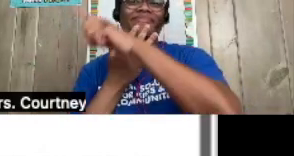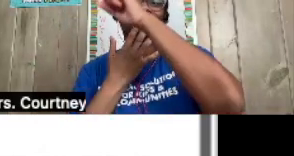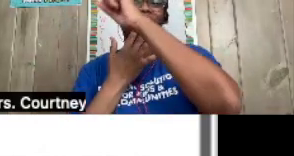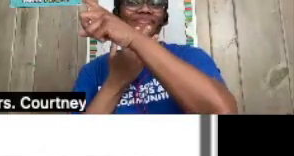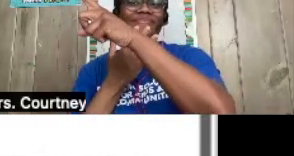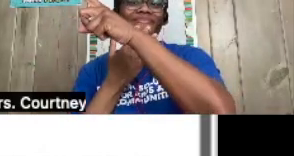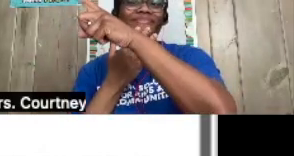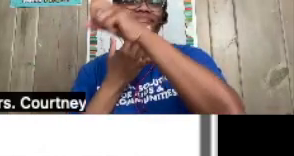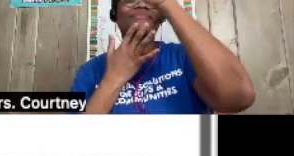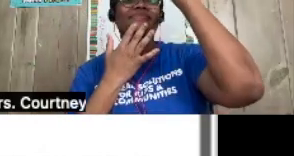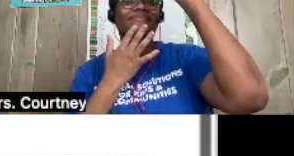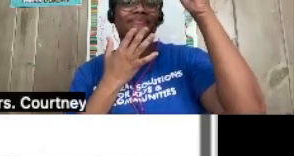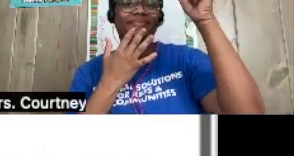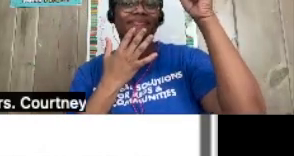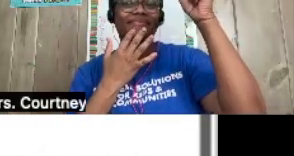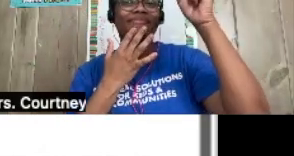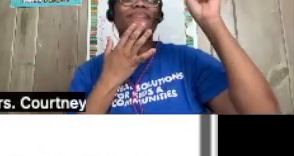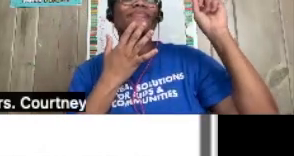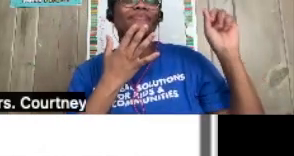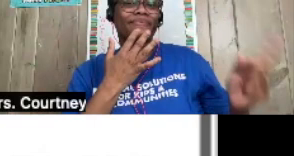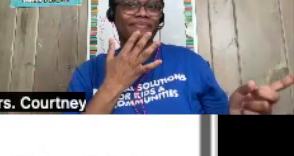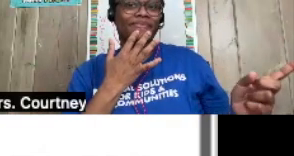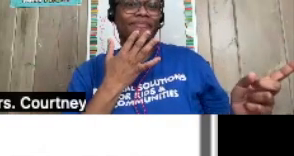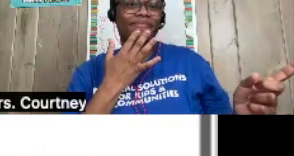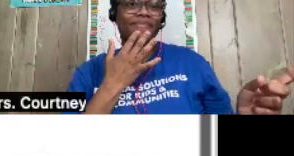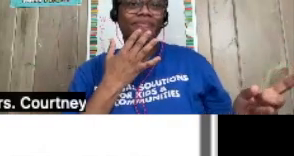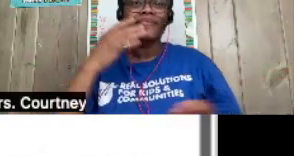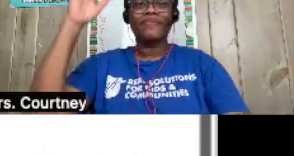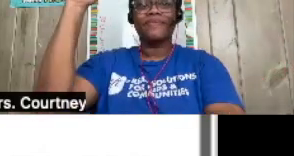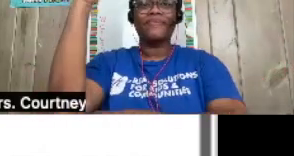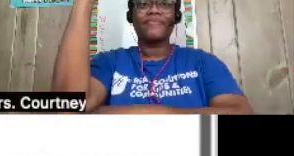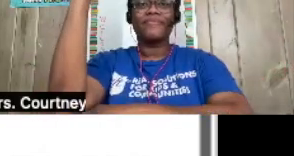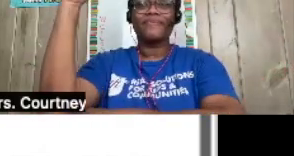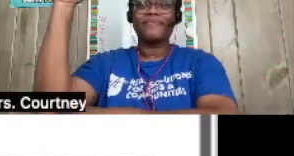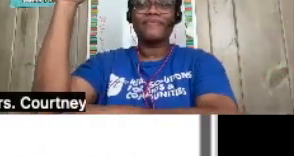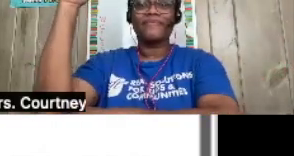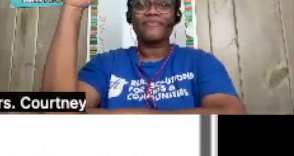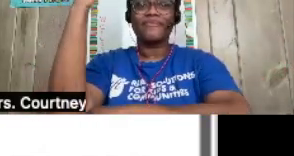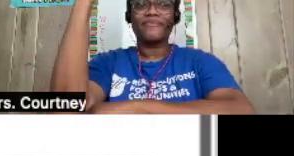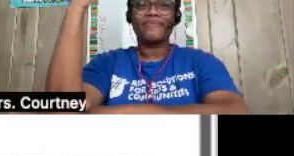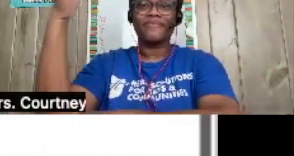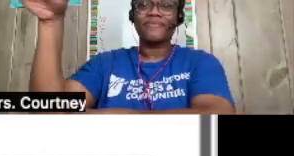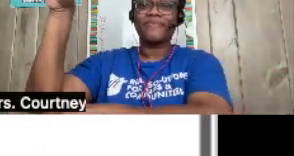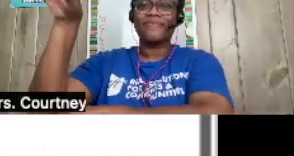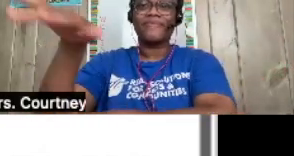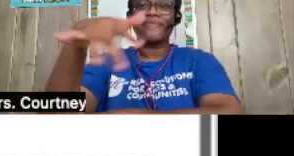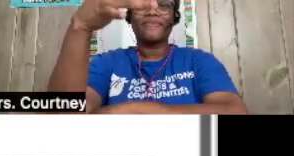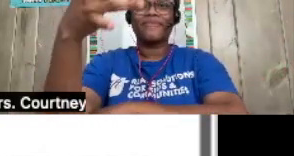Orange and yellow and red and brown. Autumn leaves